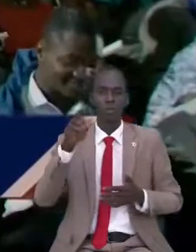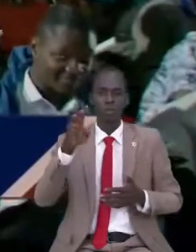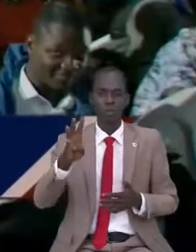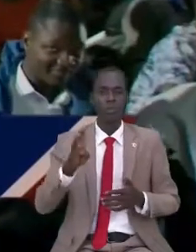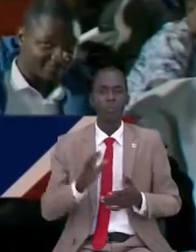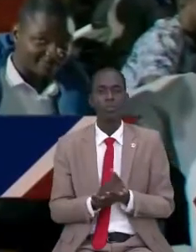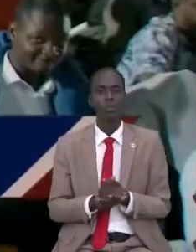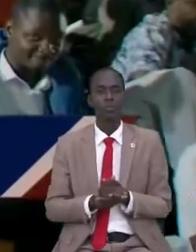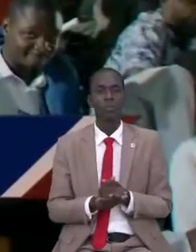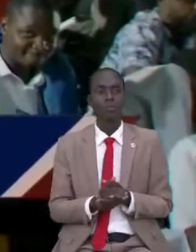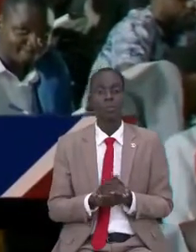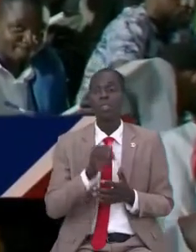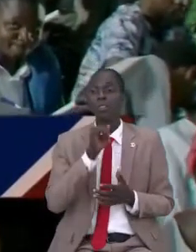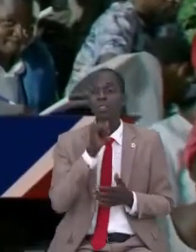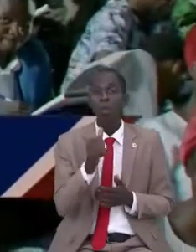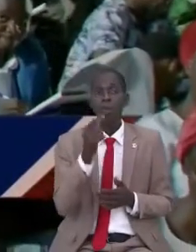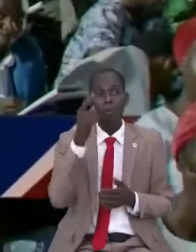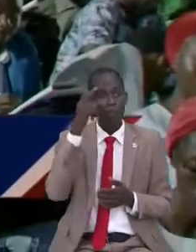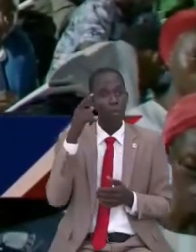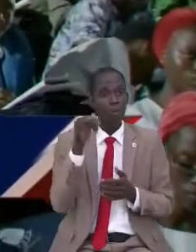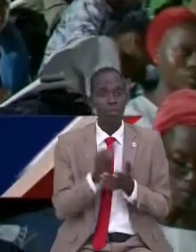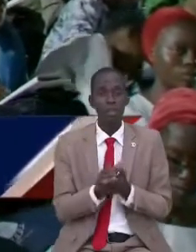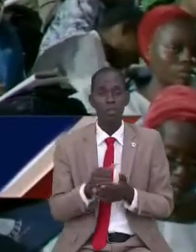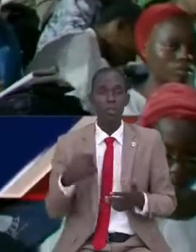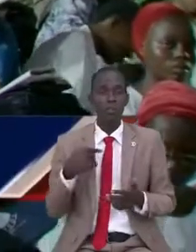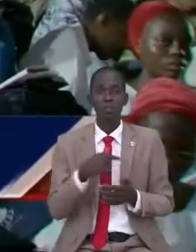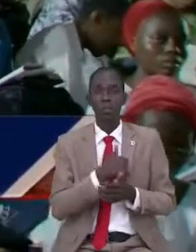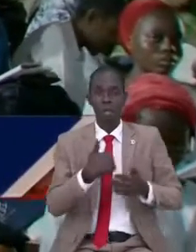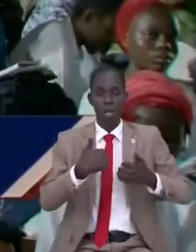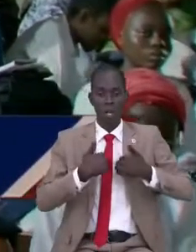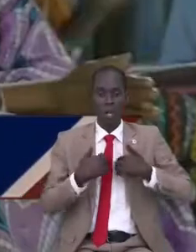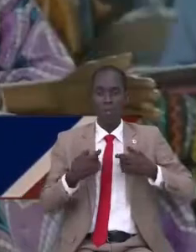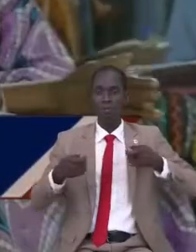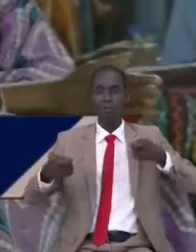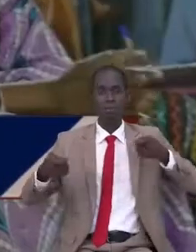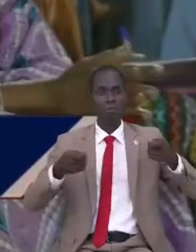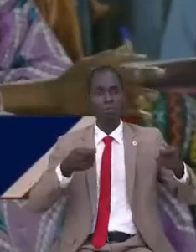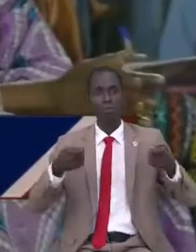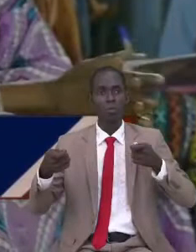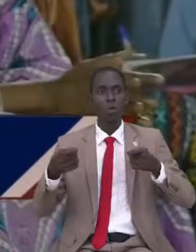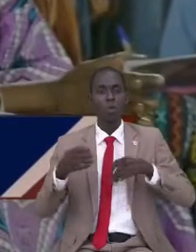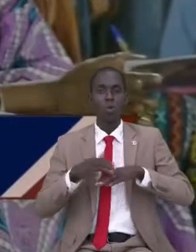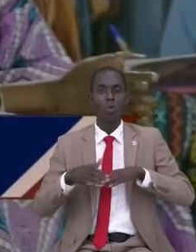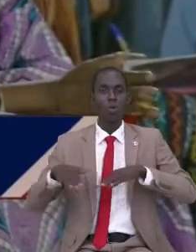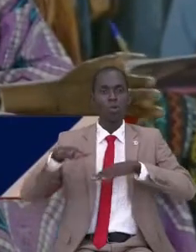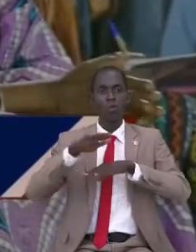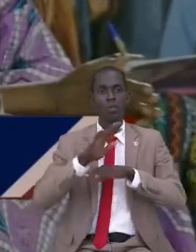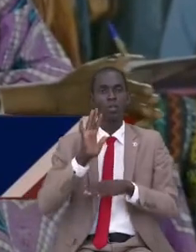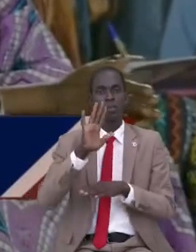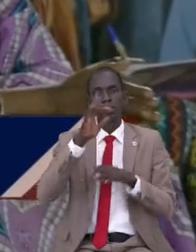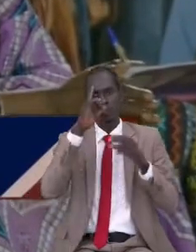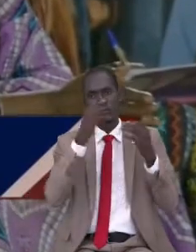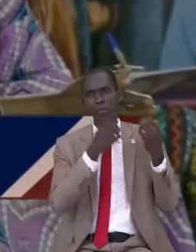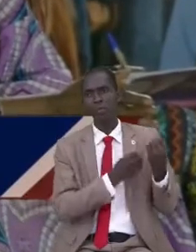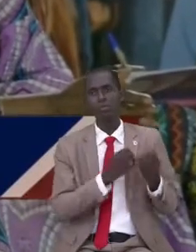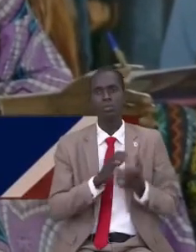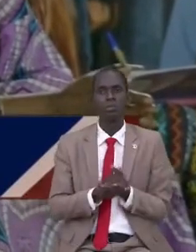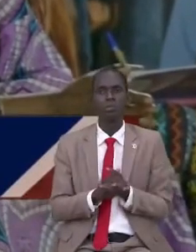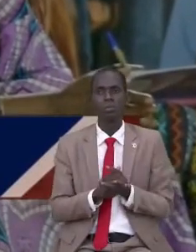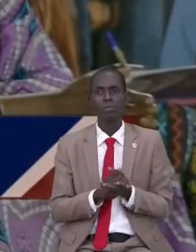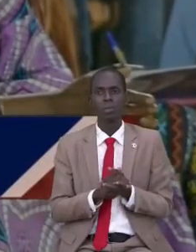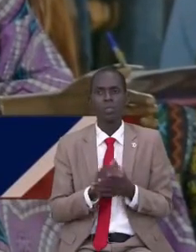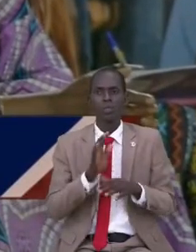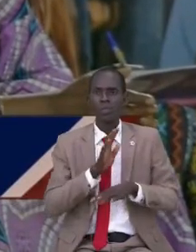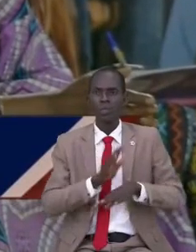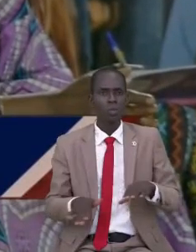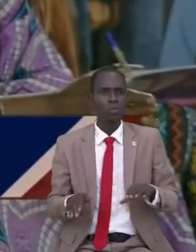verse 24. Not for that we have dominion over your faith. Don't act